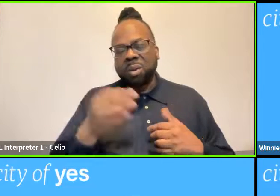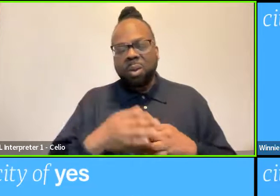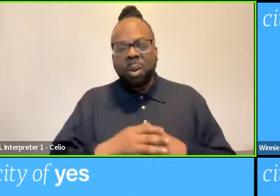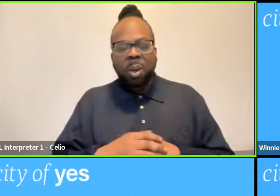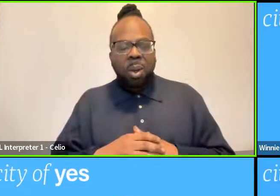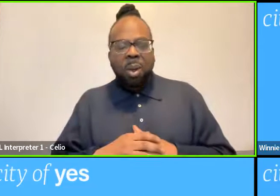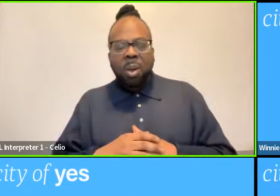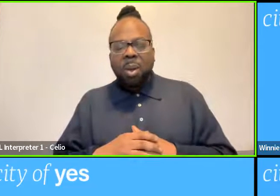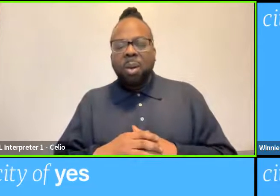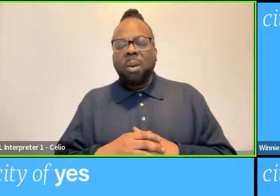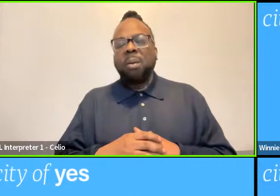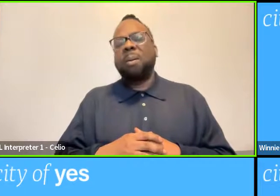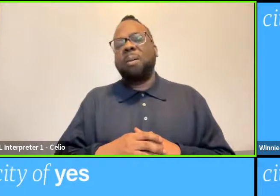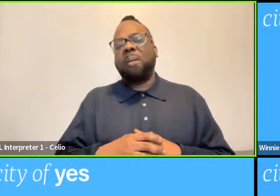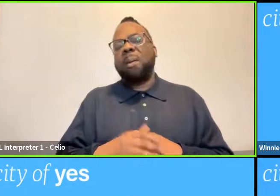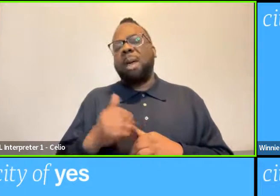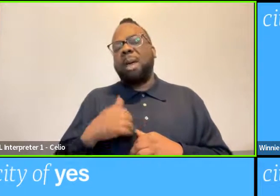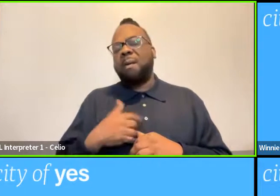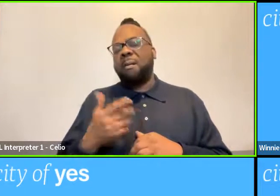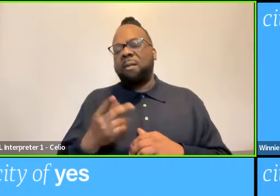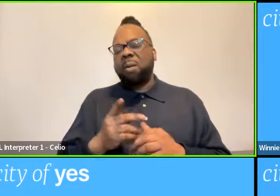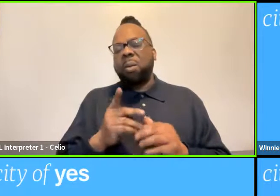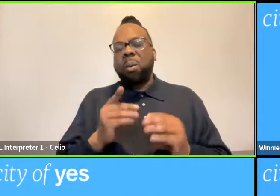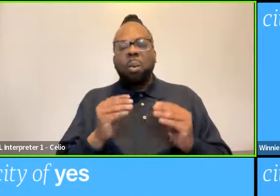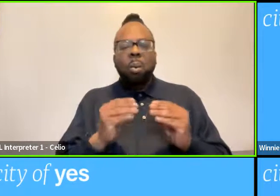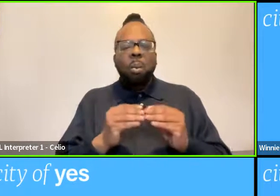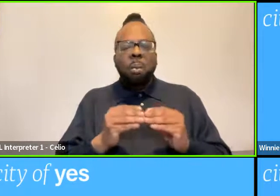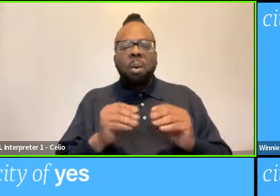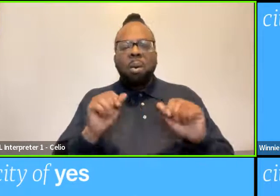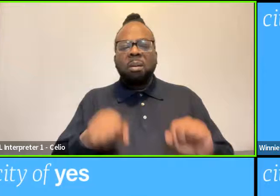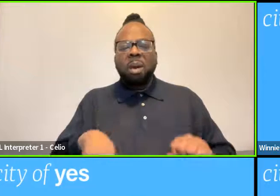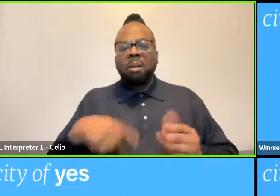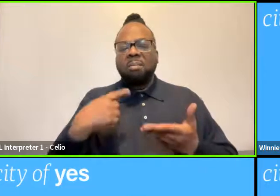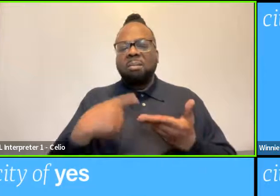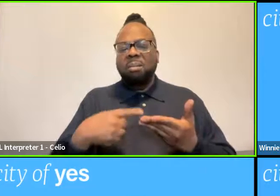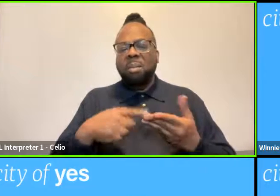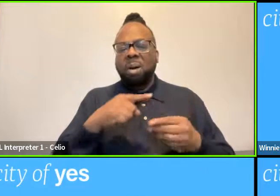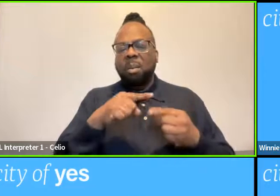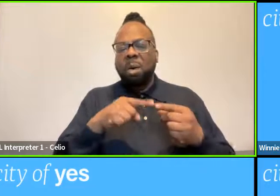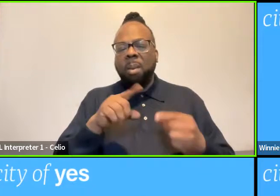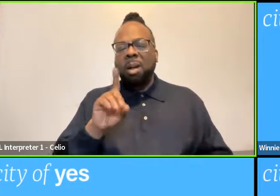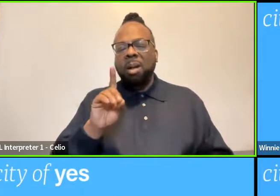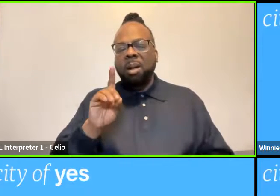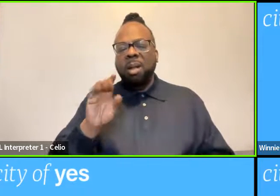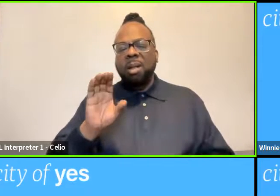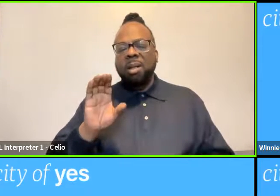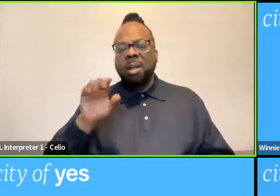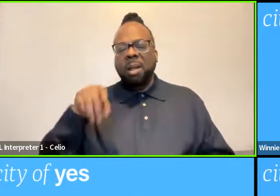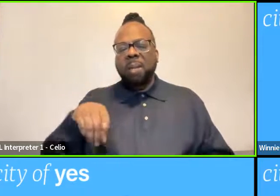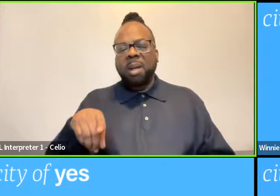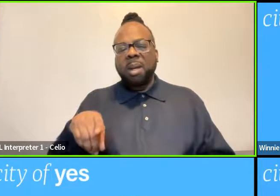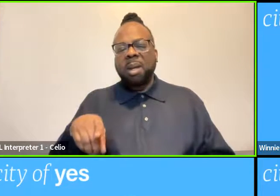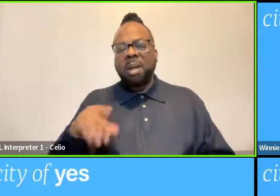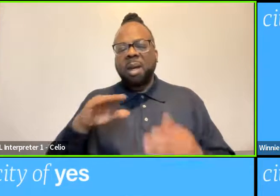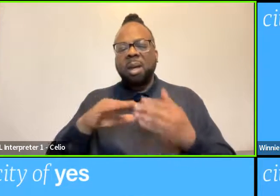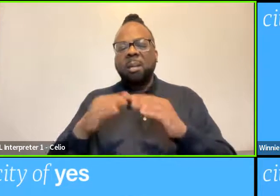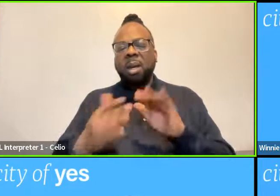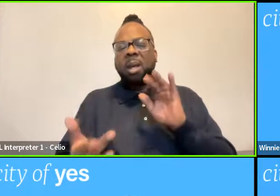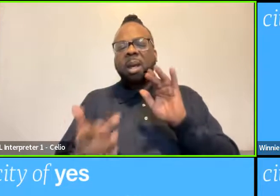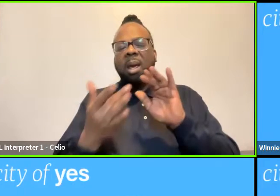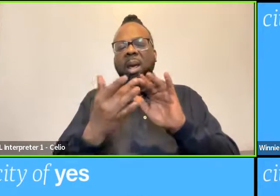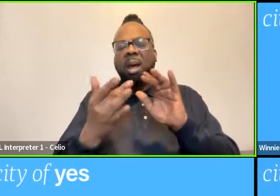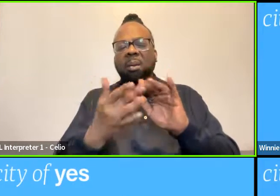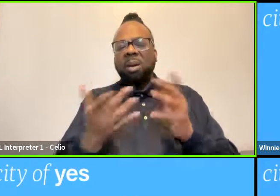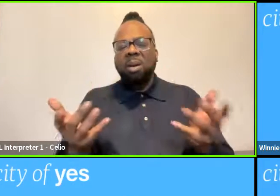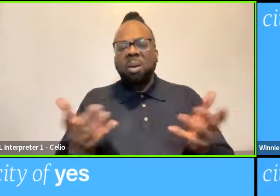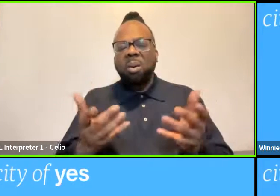So just get to a couple more. Can you talk more about DCP's community outreach strategy? What are the stakeholders?